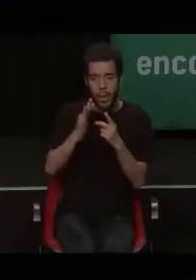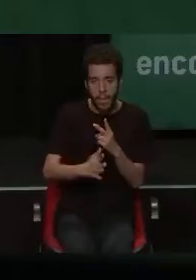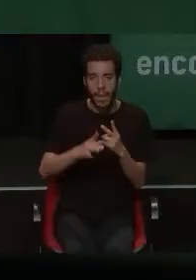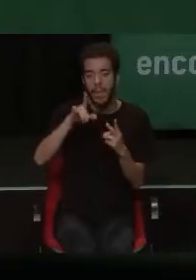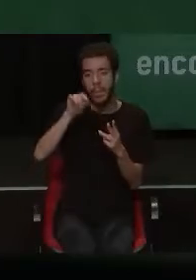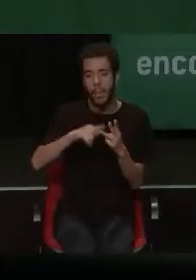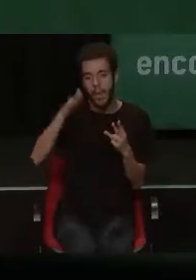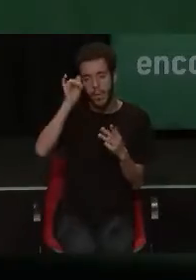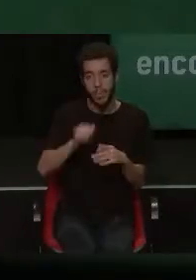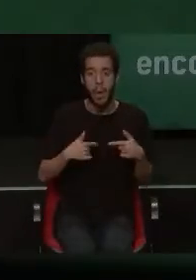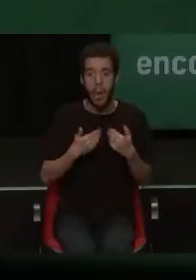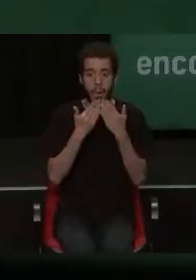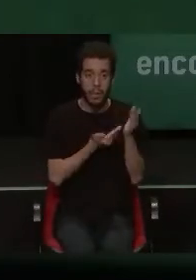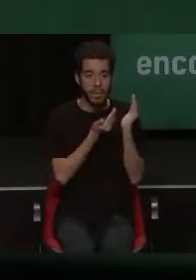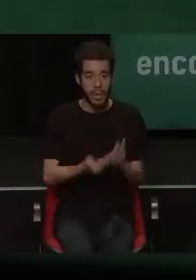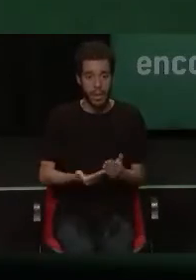and Environment.